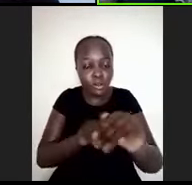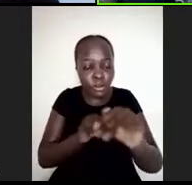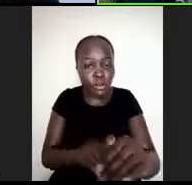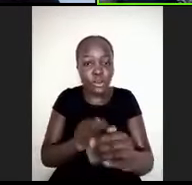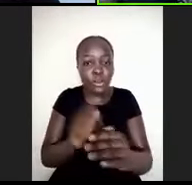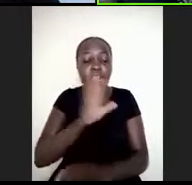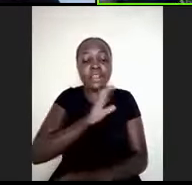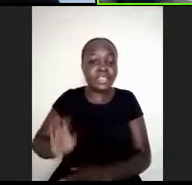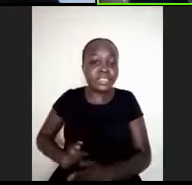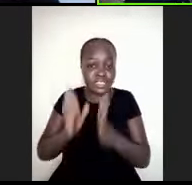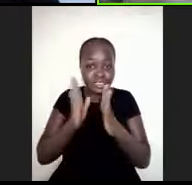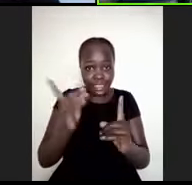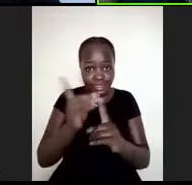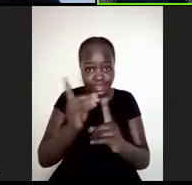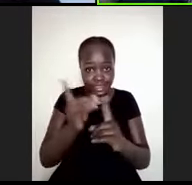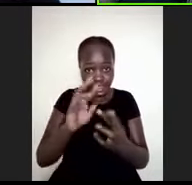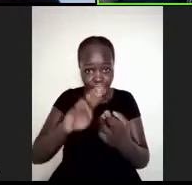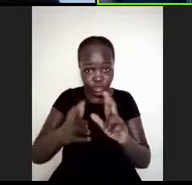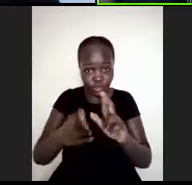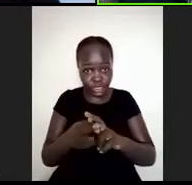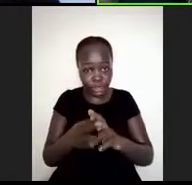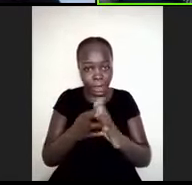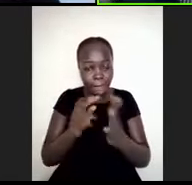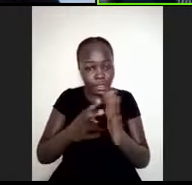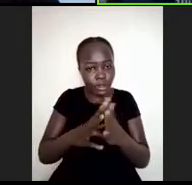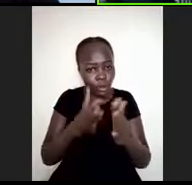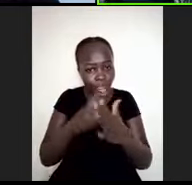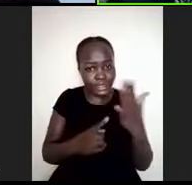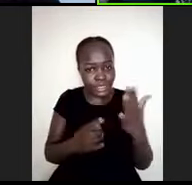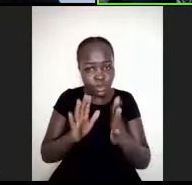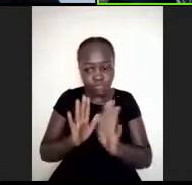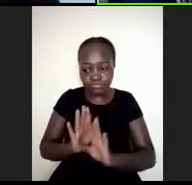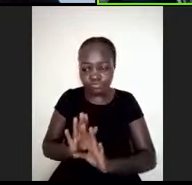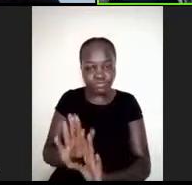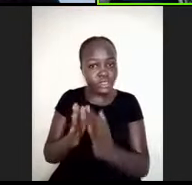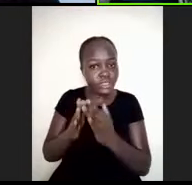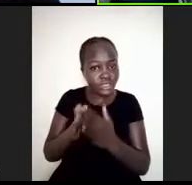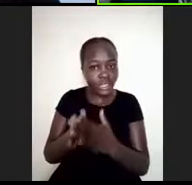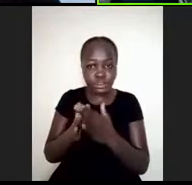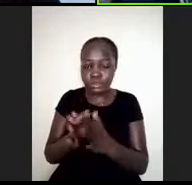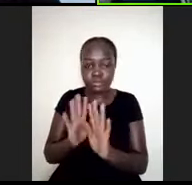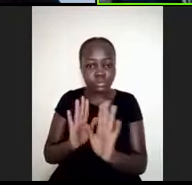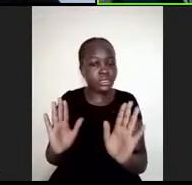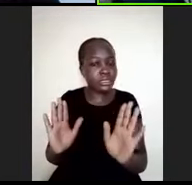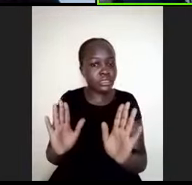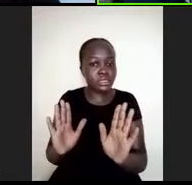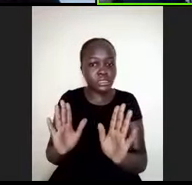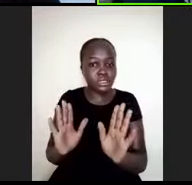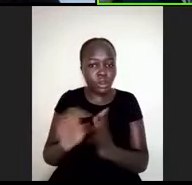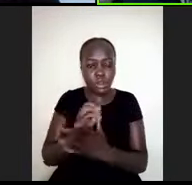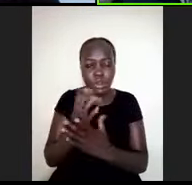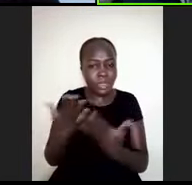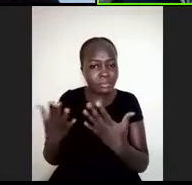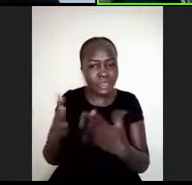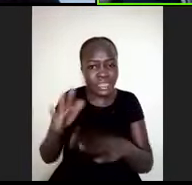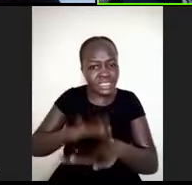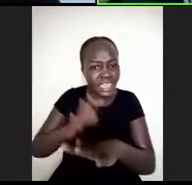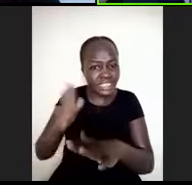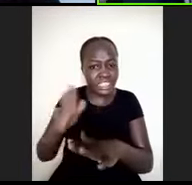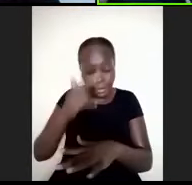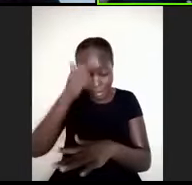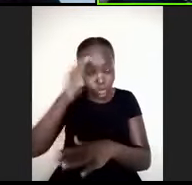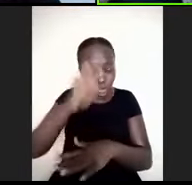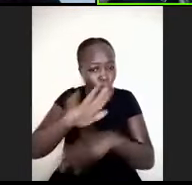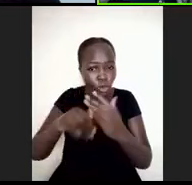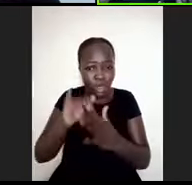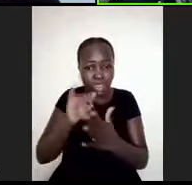relationships, which means you keep away from sexual contact, from petting, because all this petting and kissing,